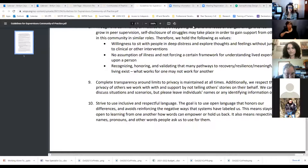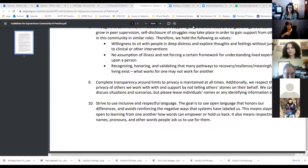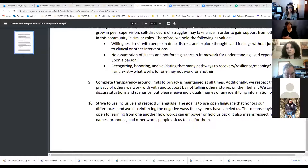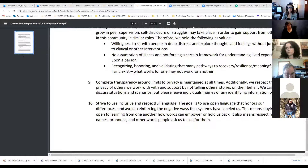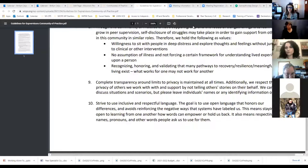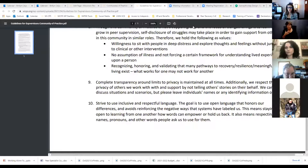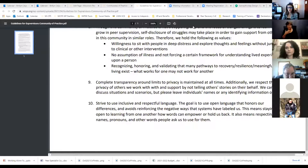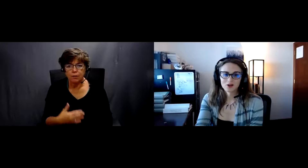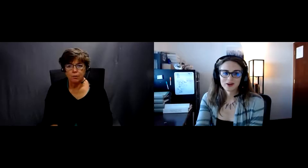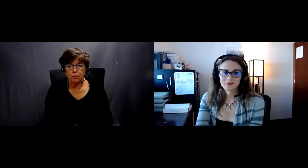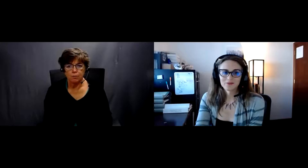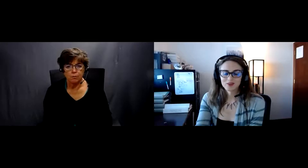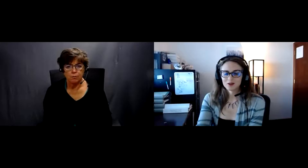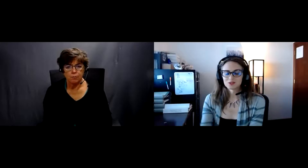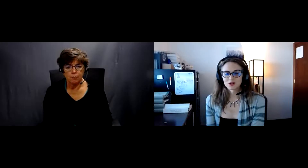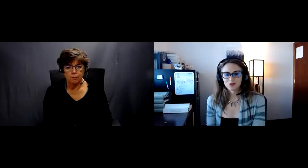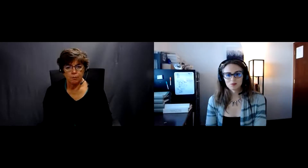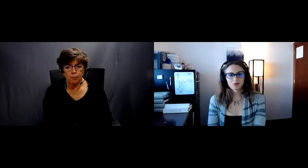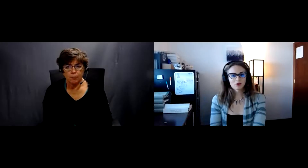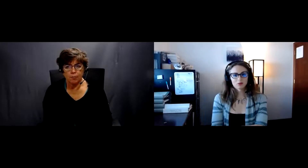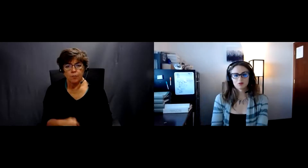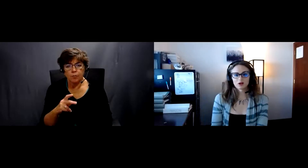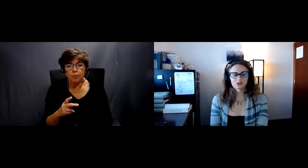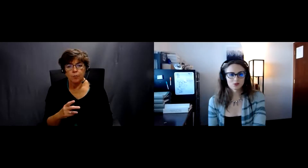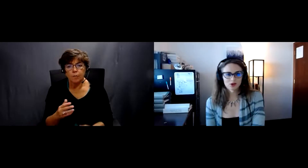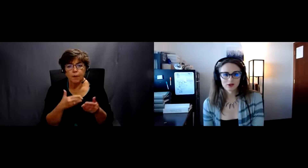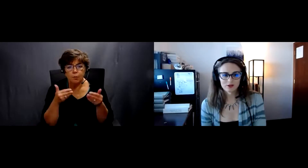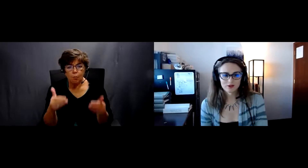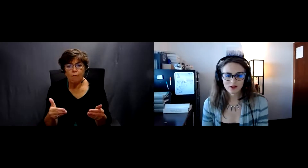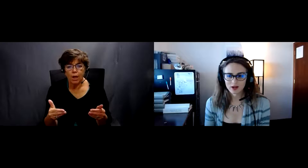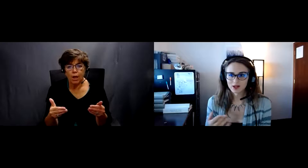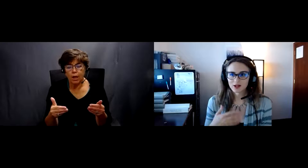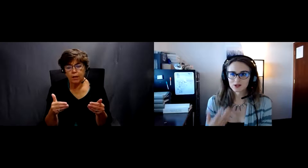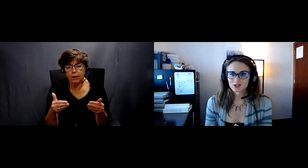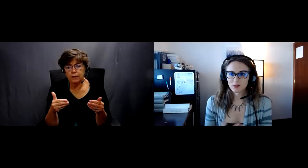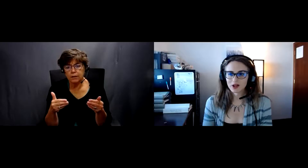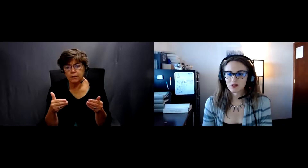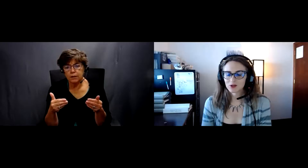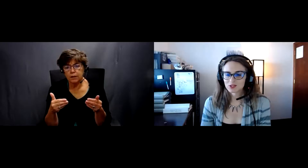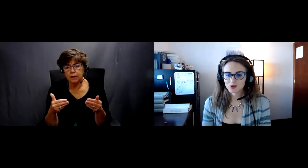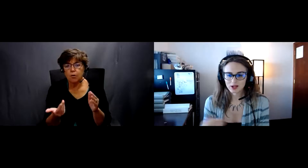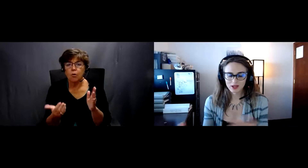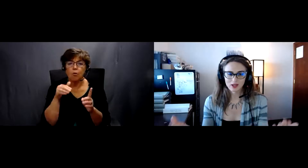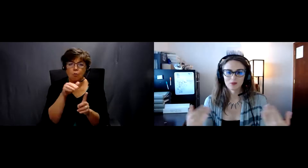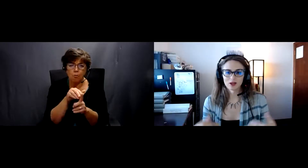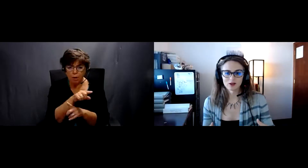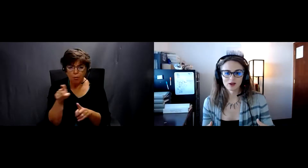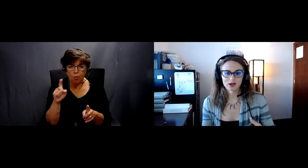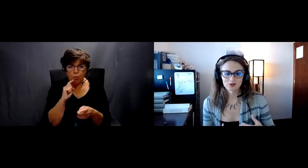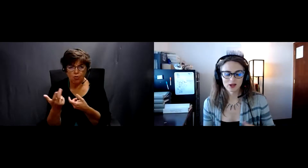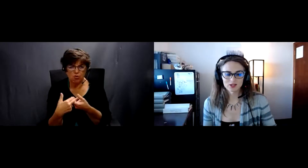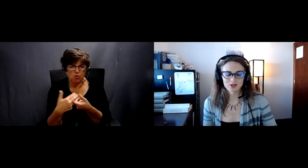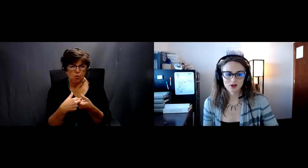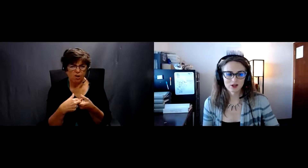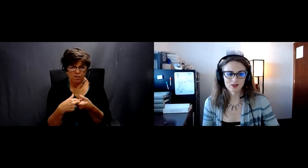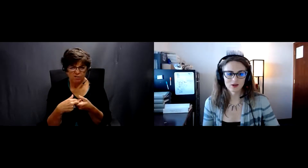much. All right. So before we move on, just want to again just remind those who kind of came in